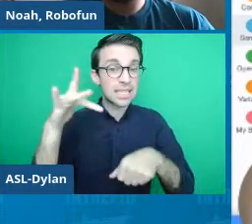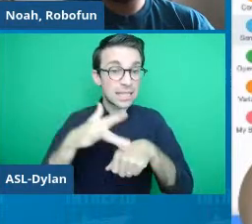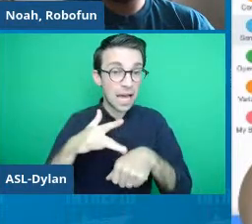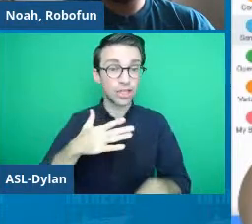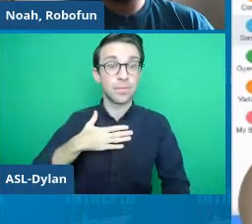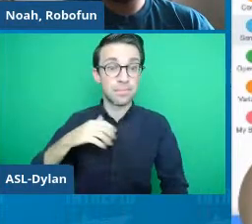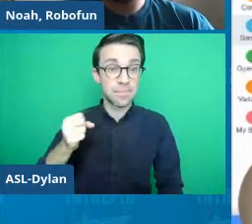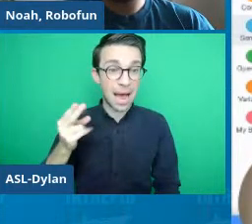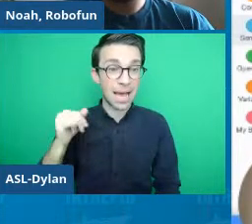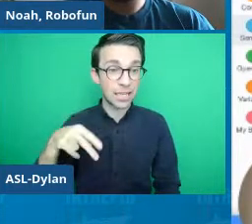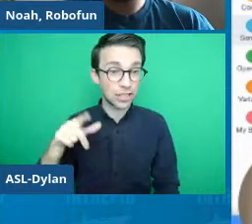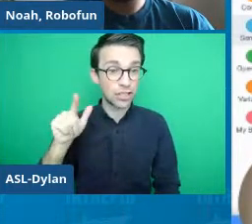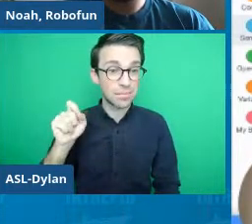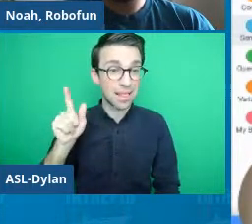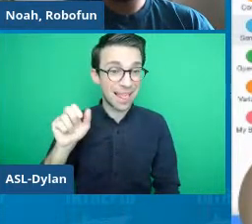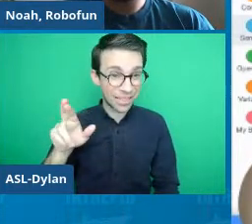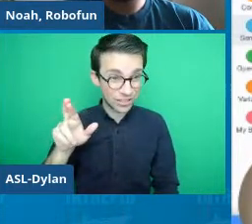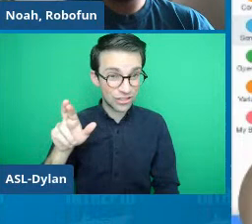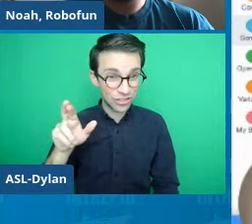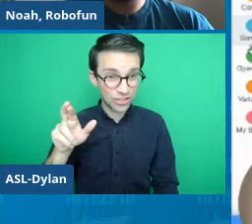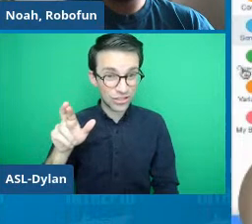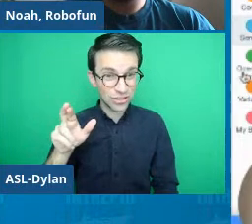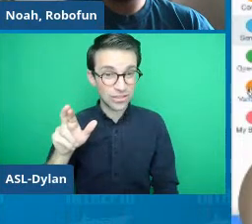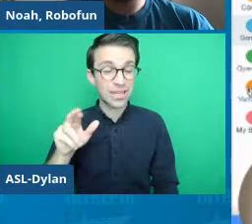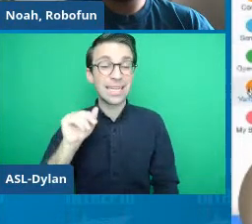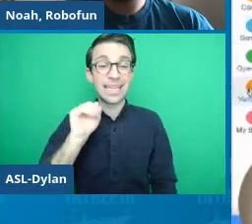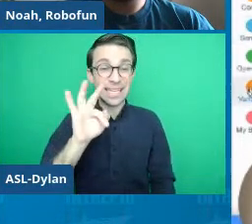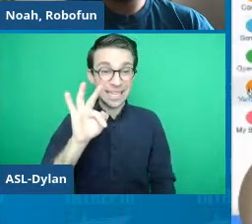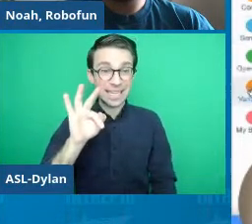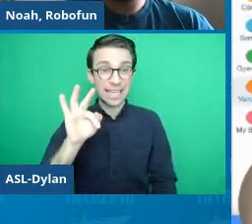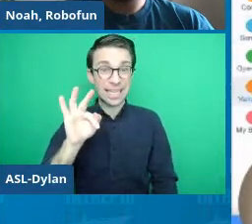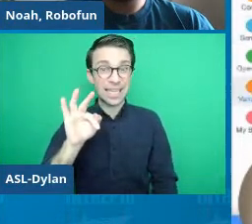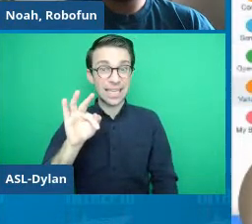laser, right? So when he's touching my ship's laser,